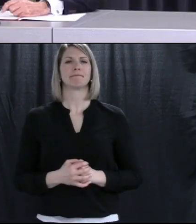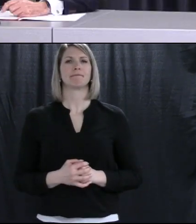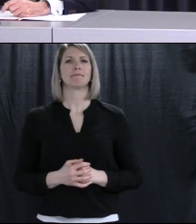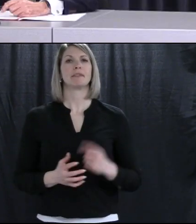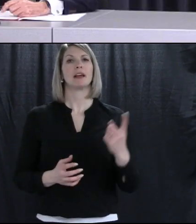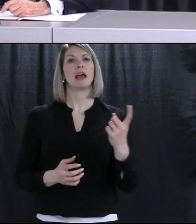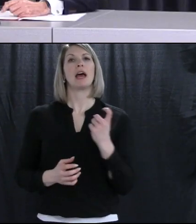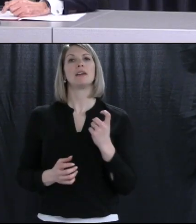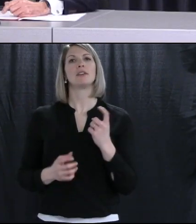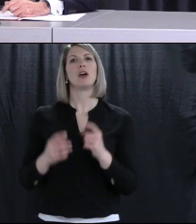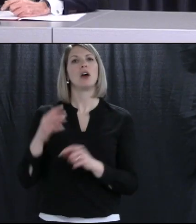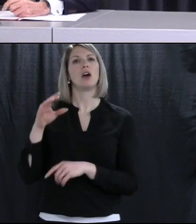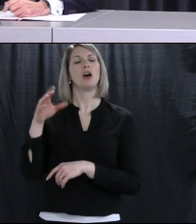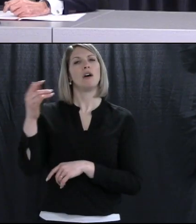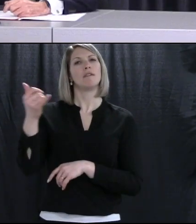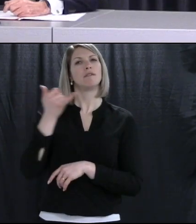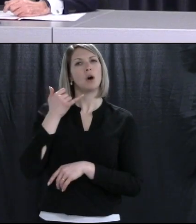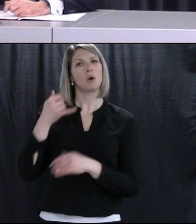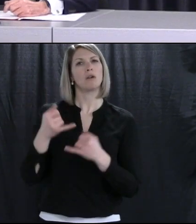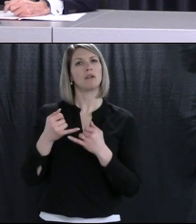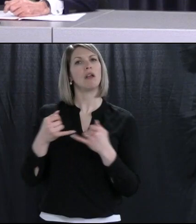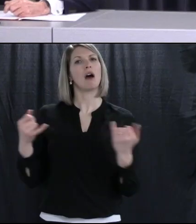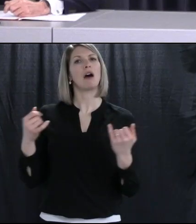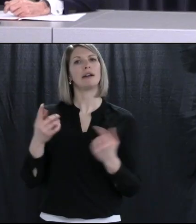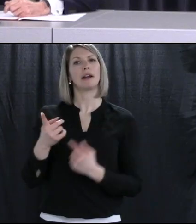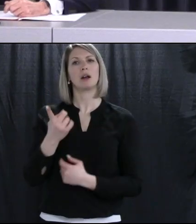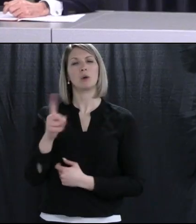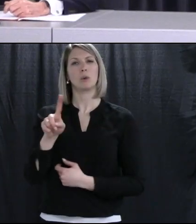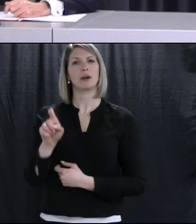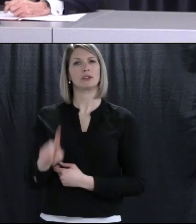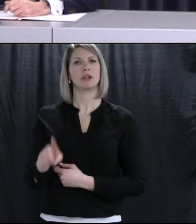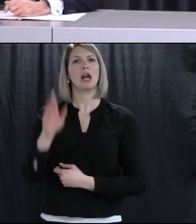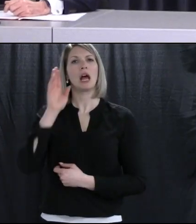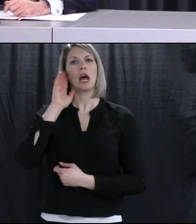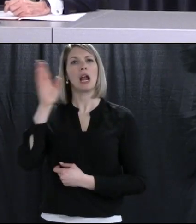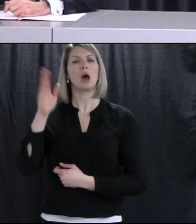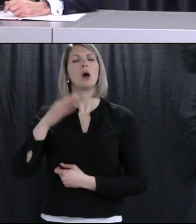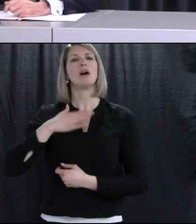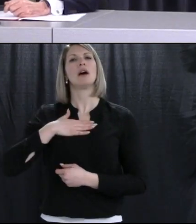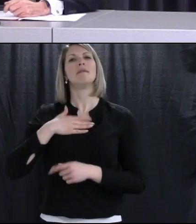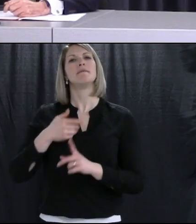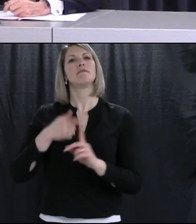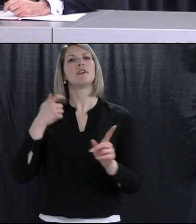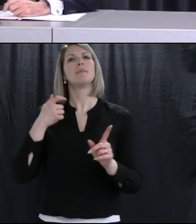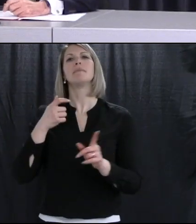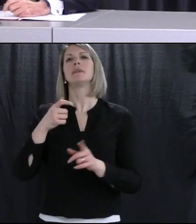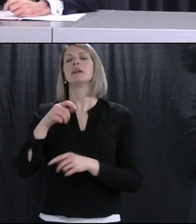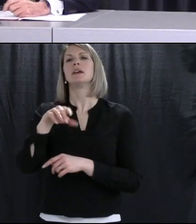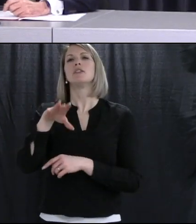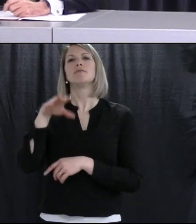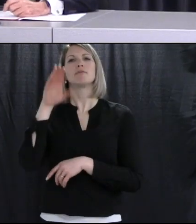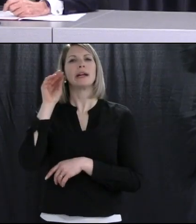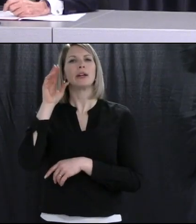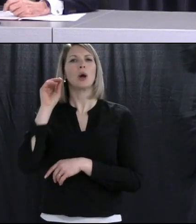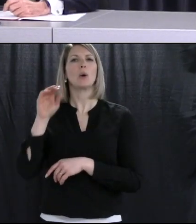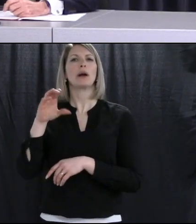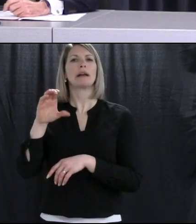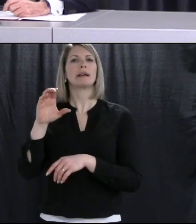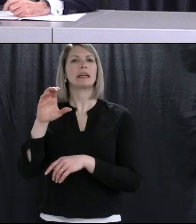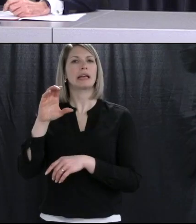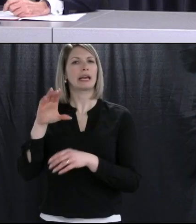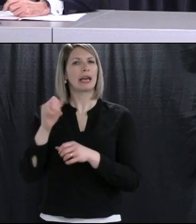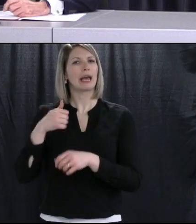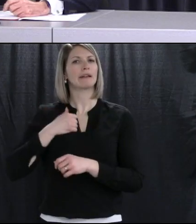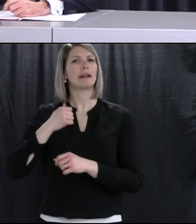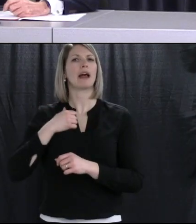We'll now take a call from the telephone lines. Hi, Marie-Isabelle Rochon from Radio Canada. With what's happening with